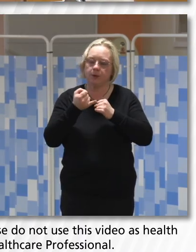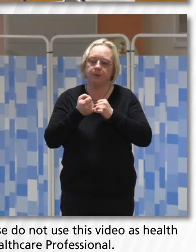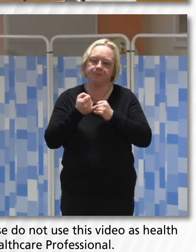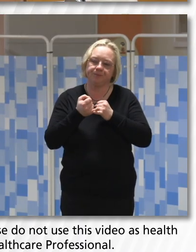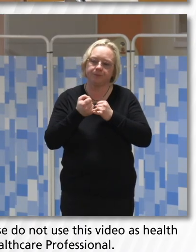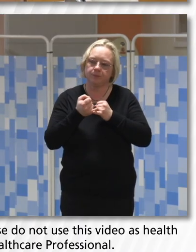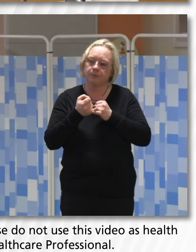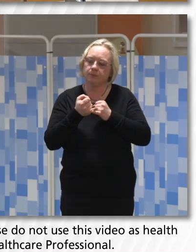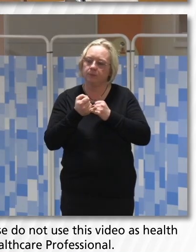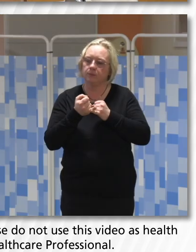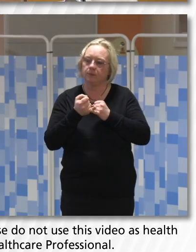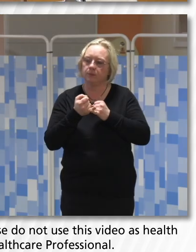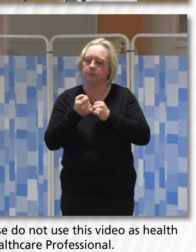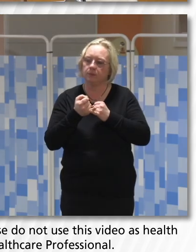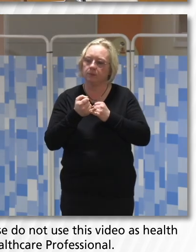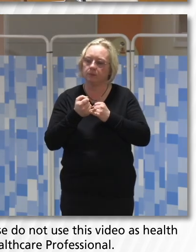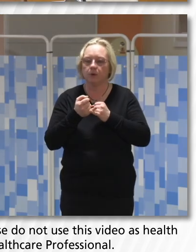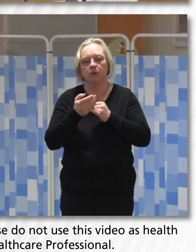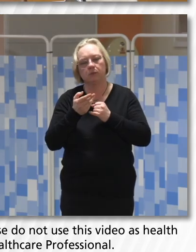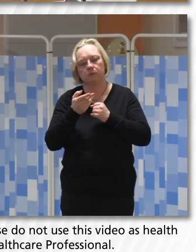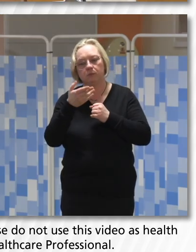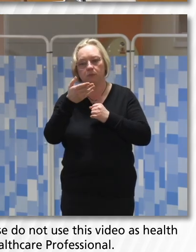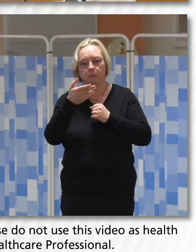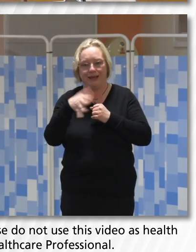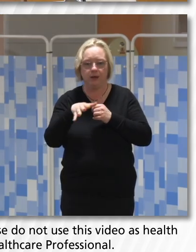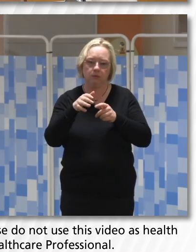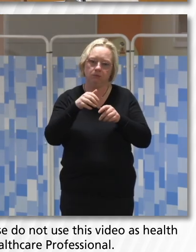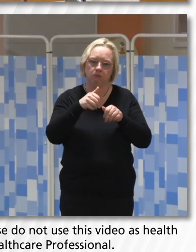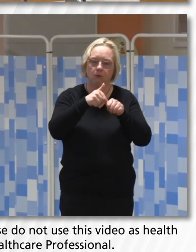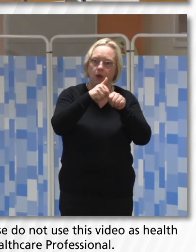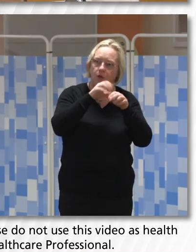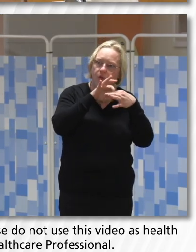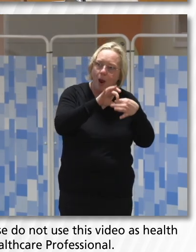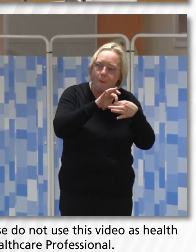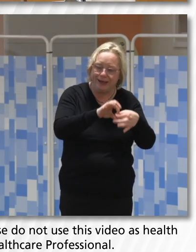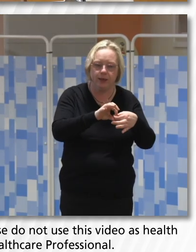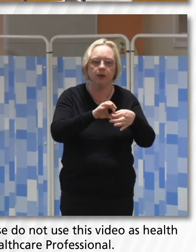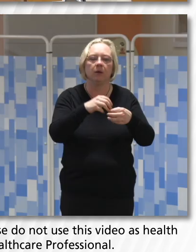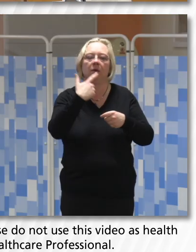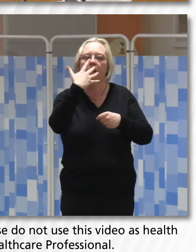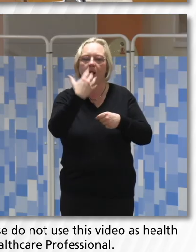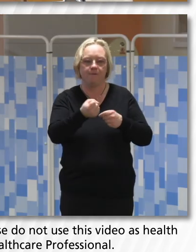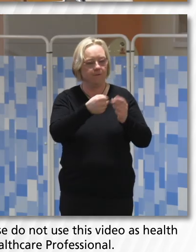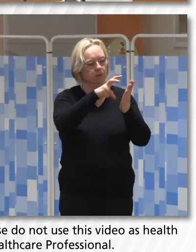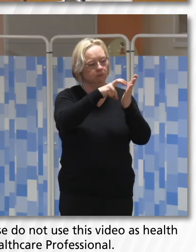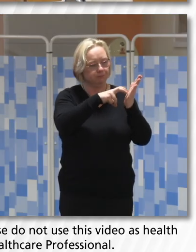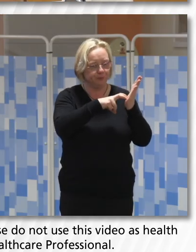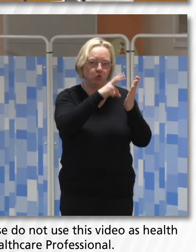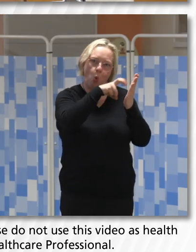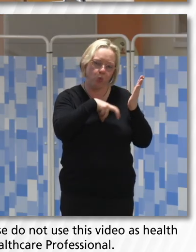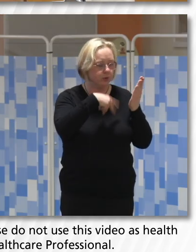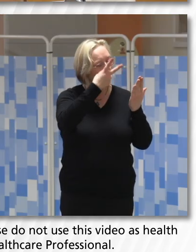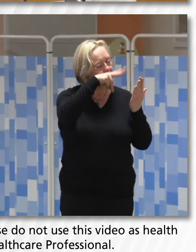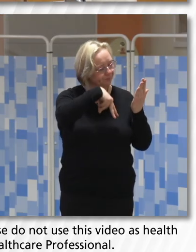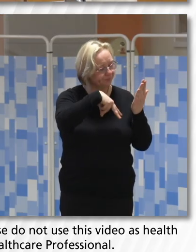device that we've got now is if they have had therapy follow-up, we have electronic MDT notes, so we can quickly just look